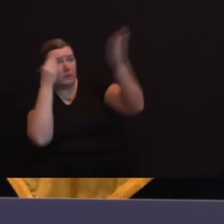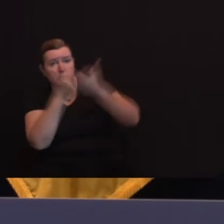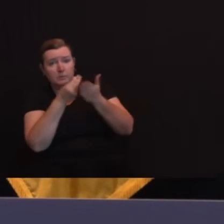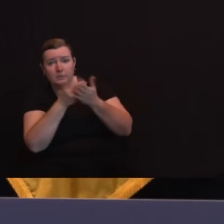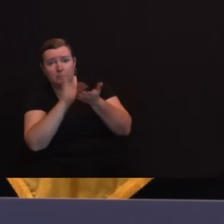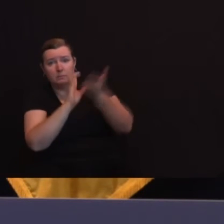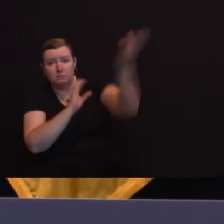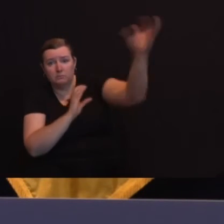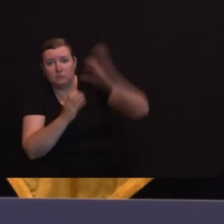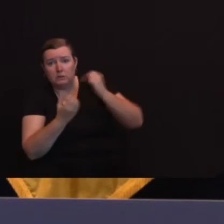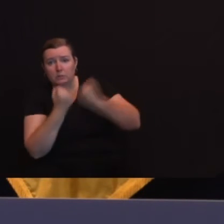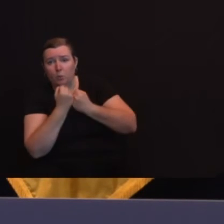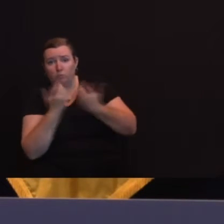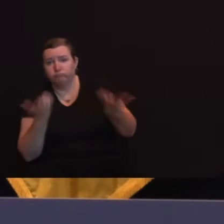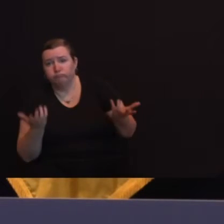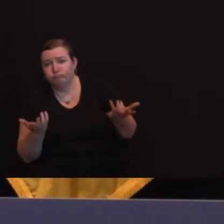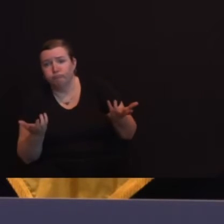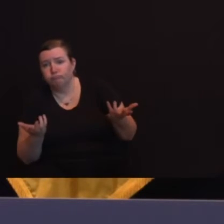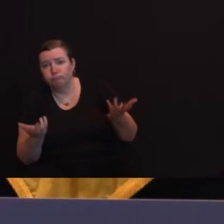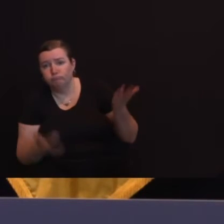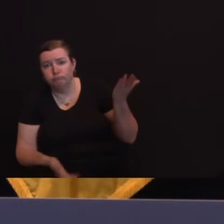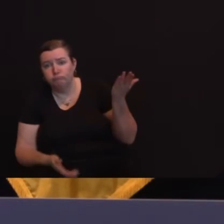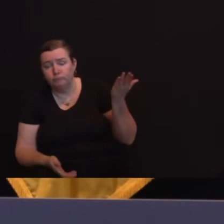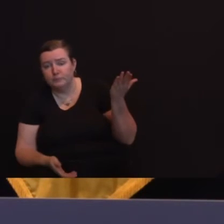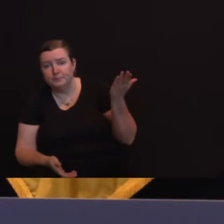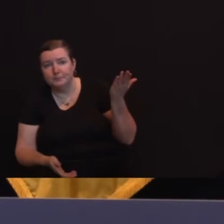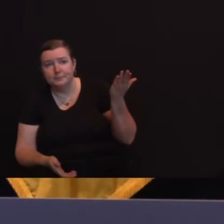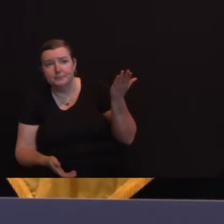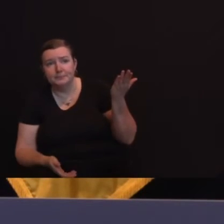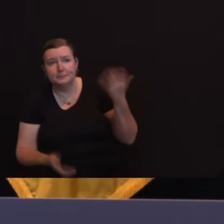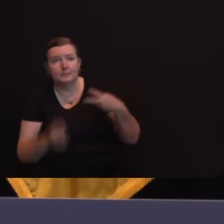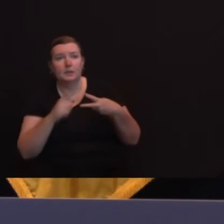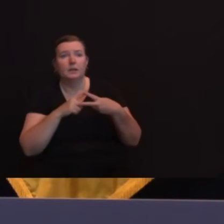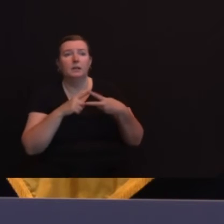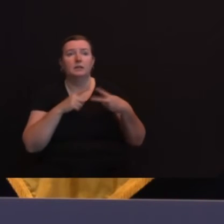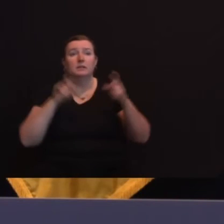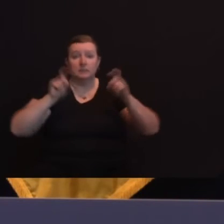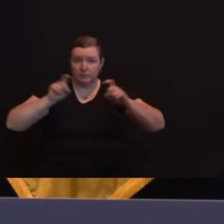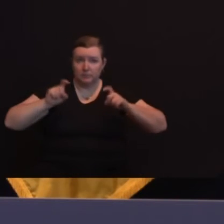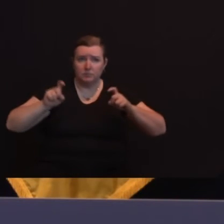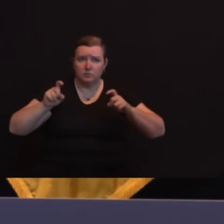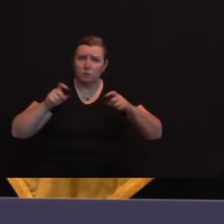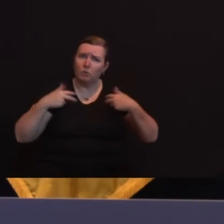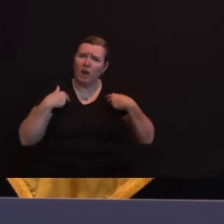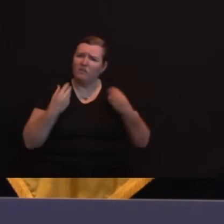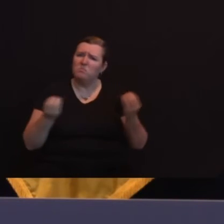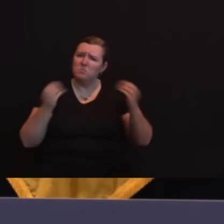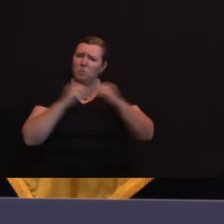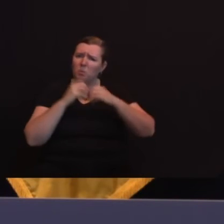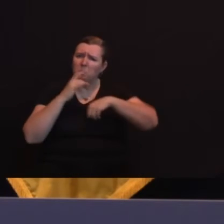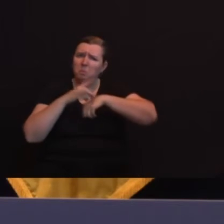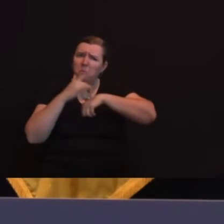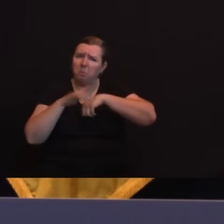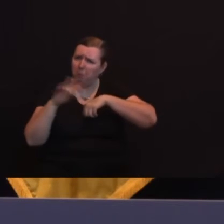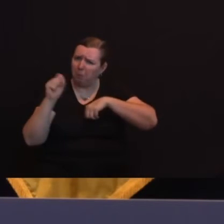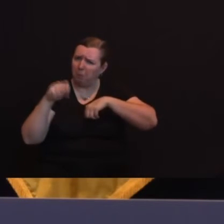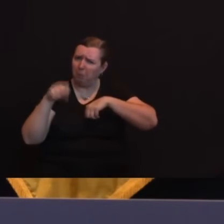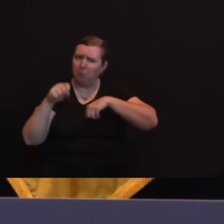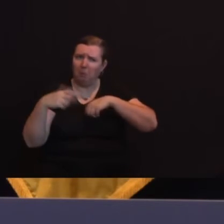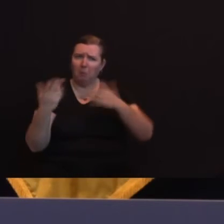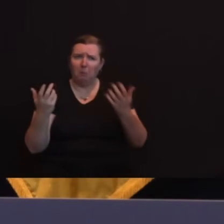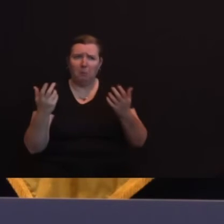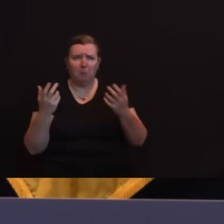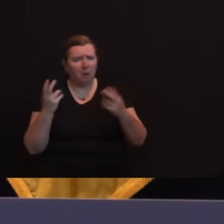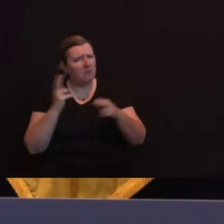To your first question, Elise, we are getting more capacity, and that I mentioned at the end of the week. I believe I did the